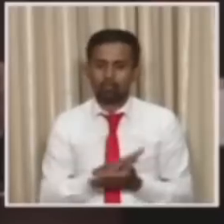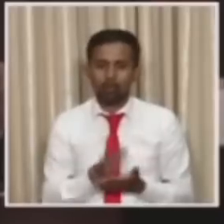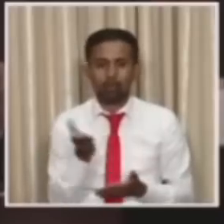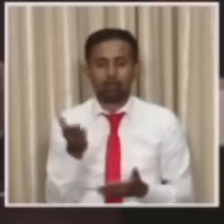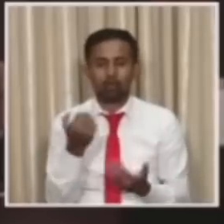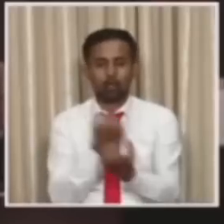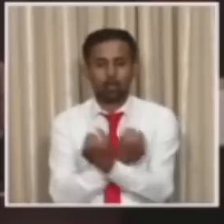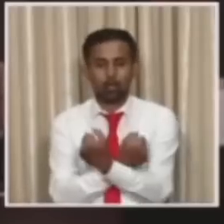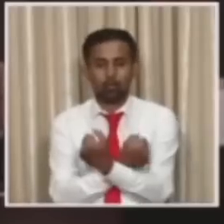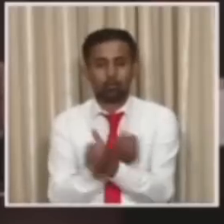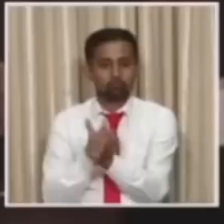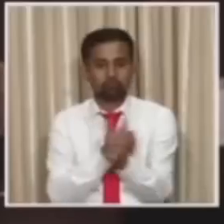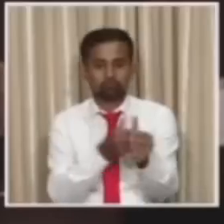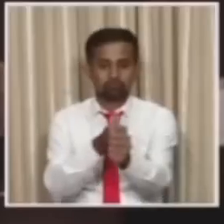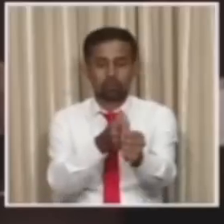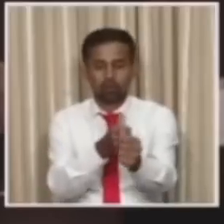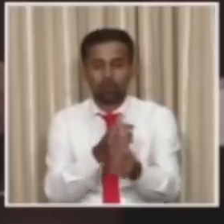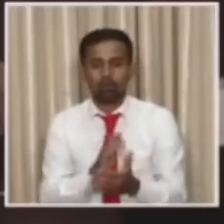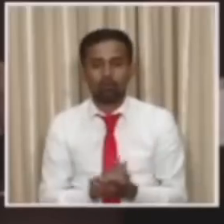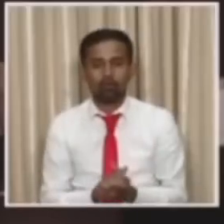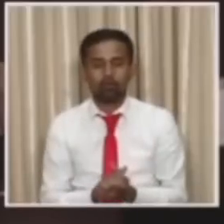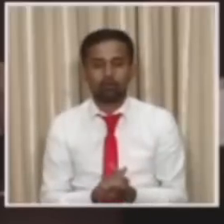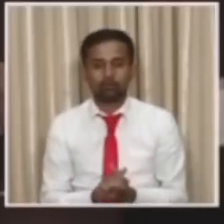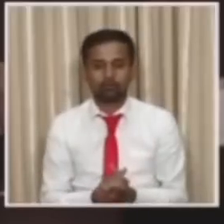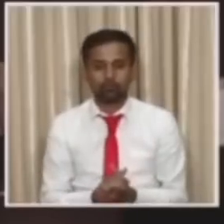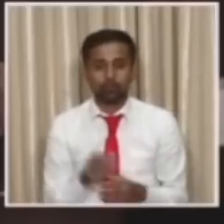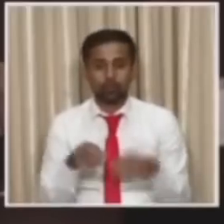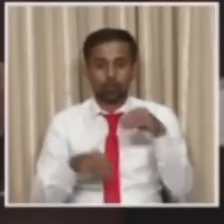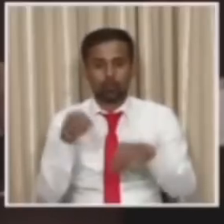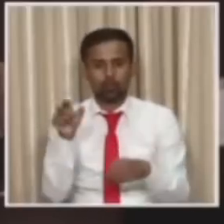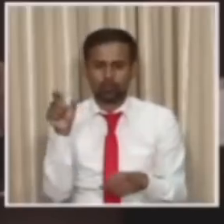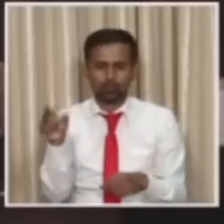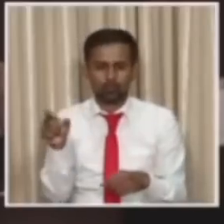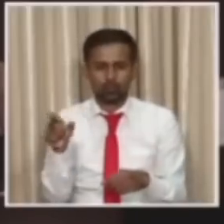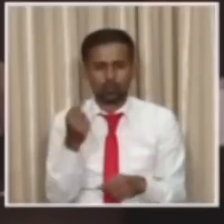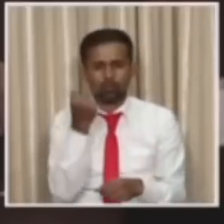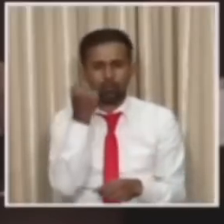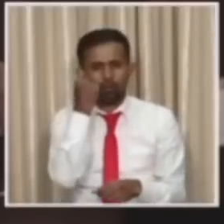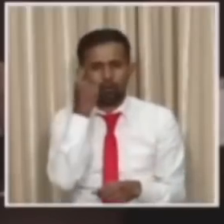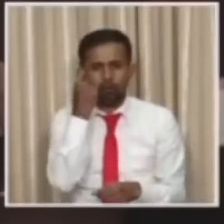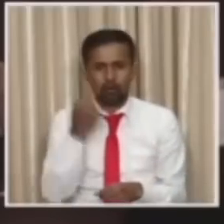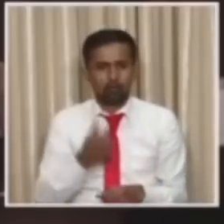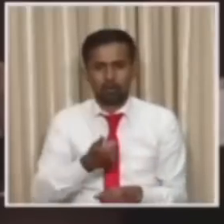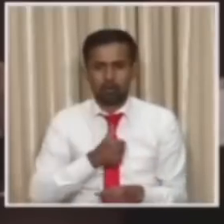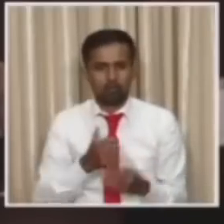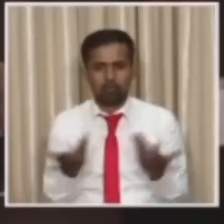he's not worried on his behalf, I may not agree with his political views, but I severely condemn this act.